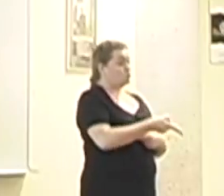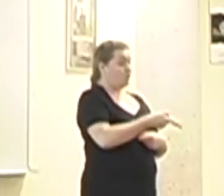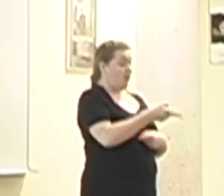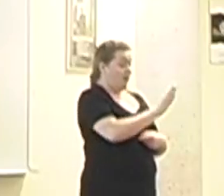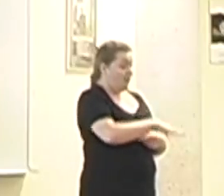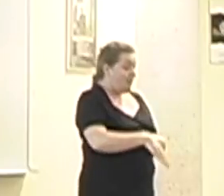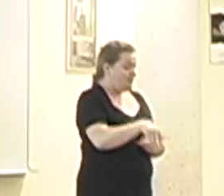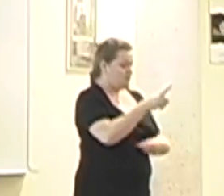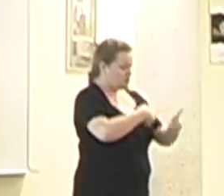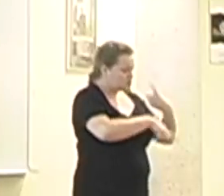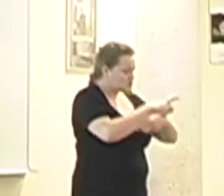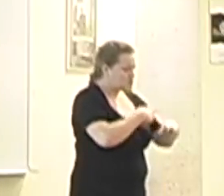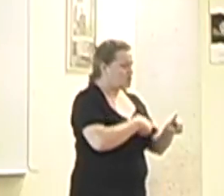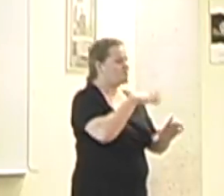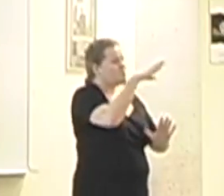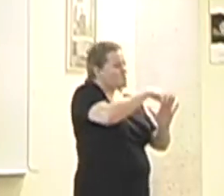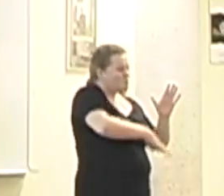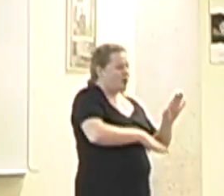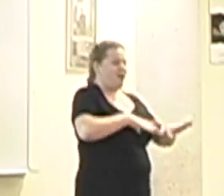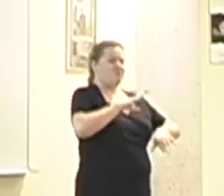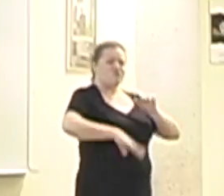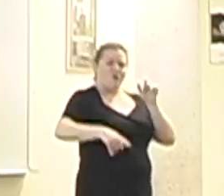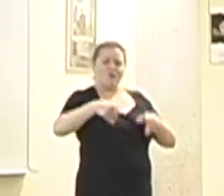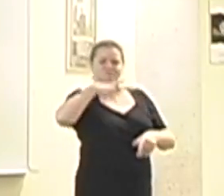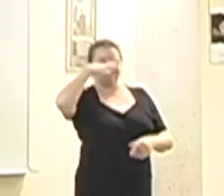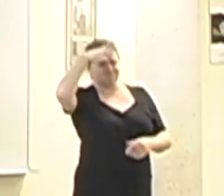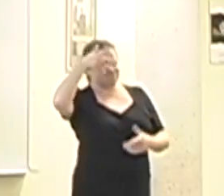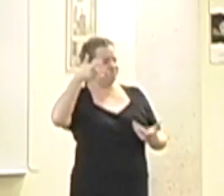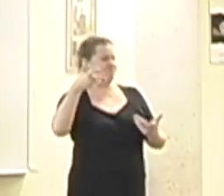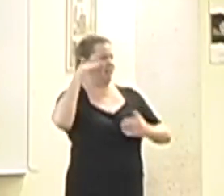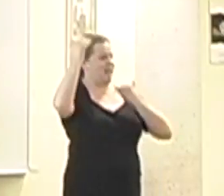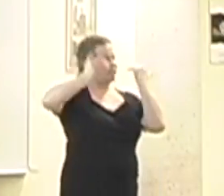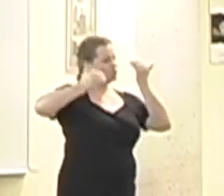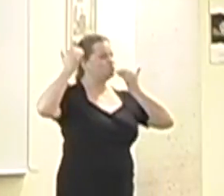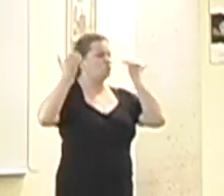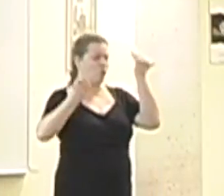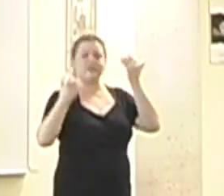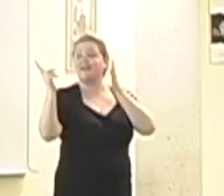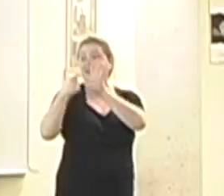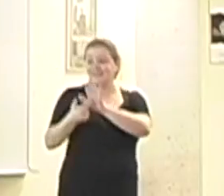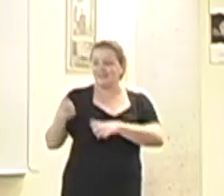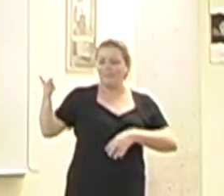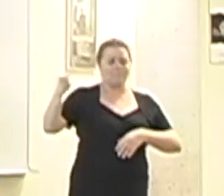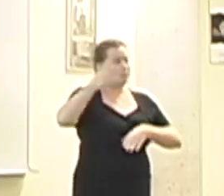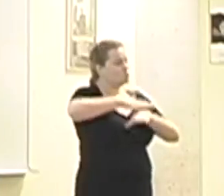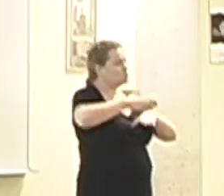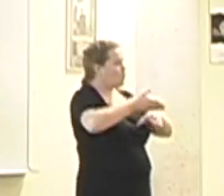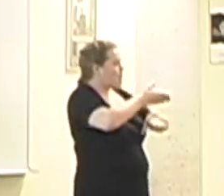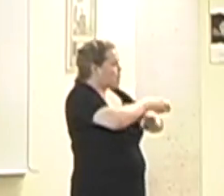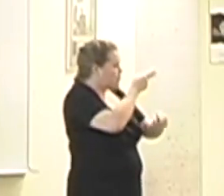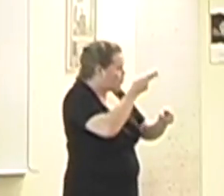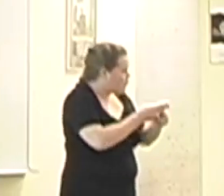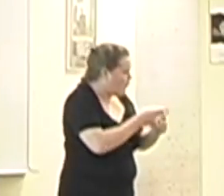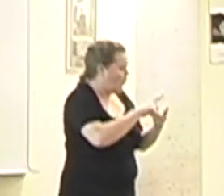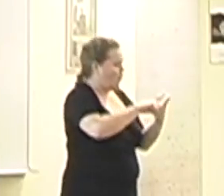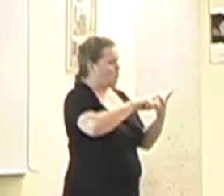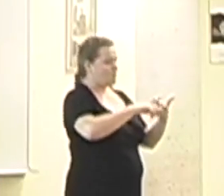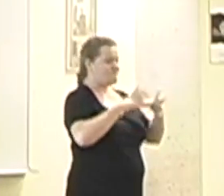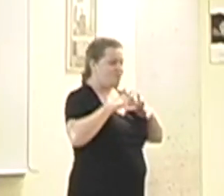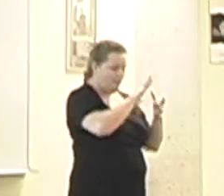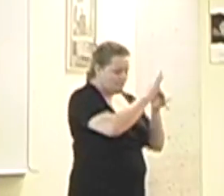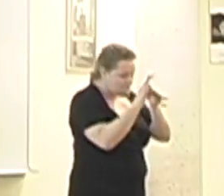adult targets. This is true with respect to the pronouns of ASL, with respect to verb agreement, and with regard to